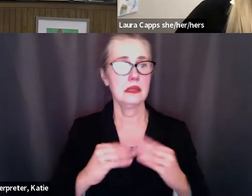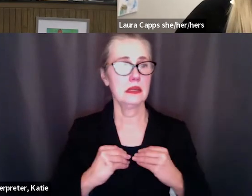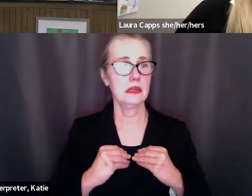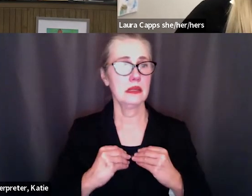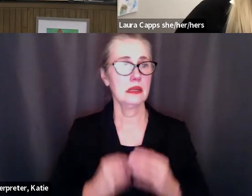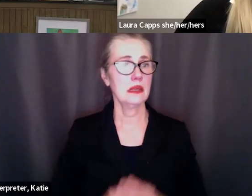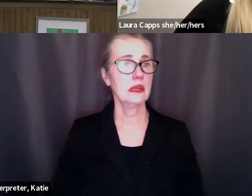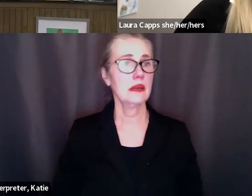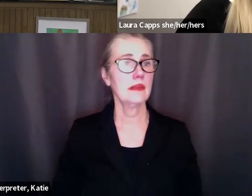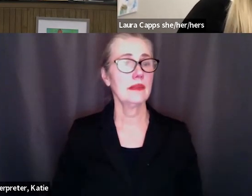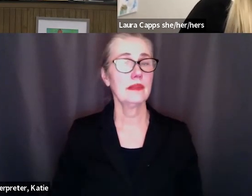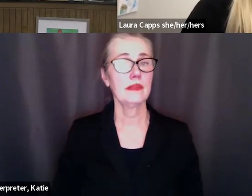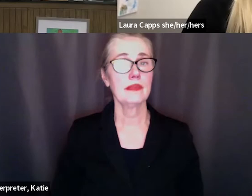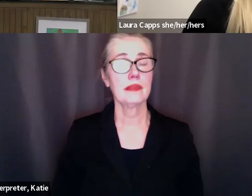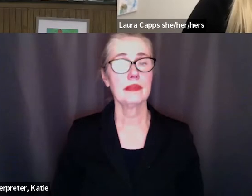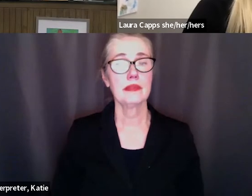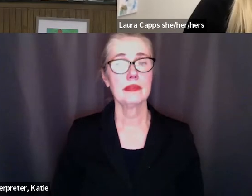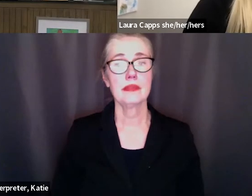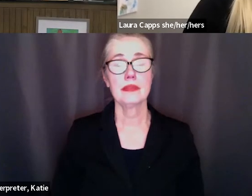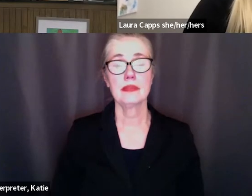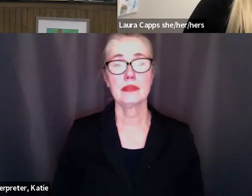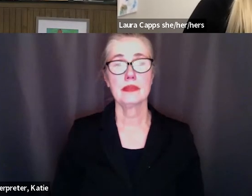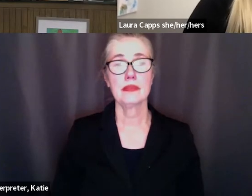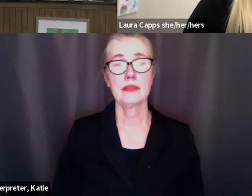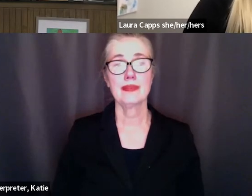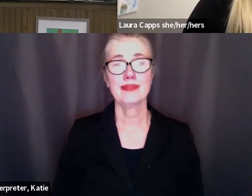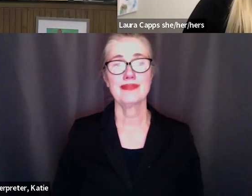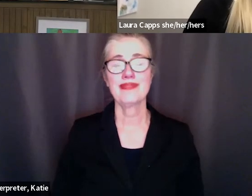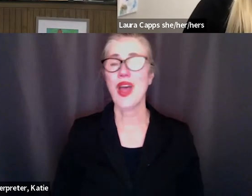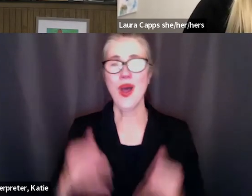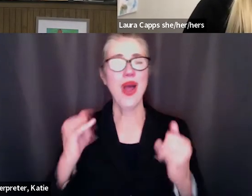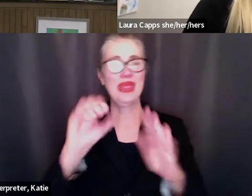oh yes that concludes this item